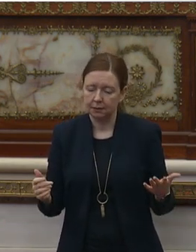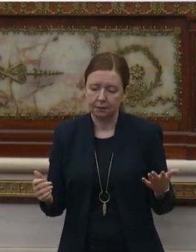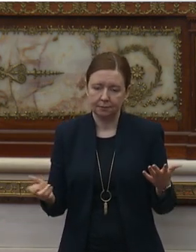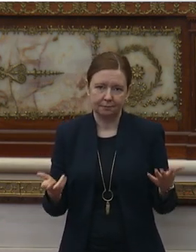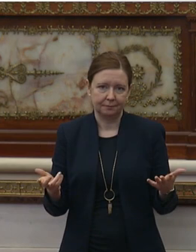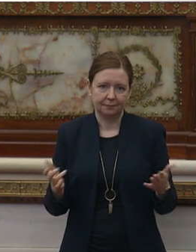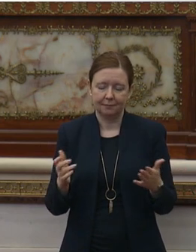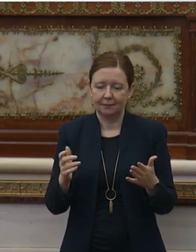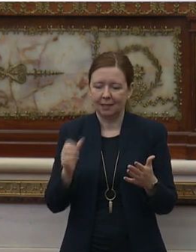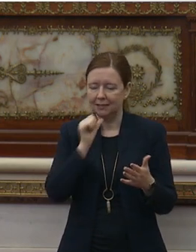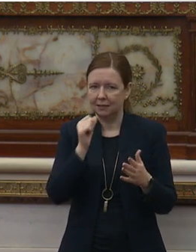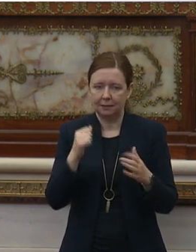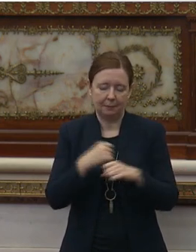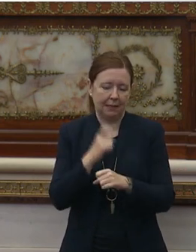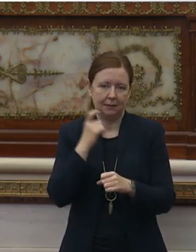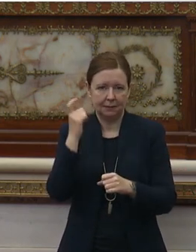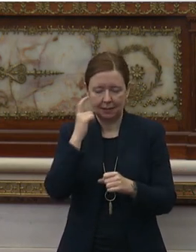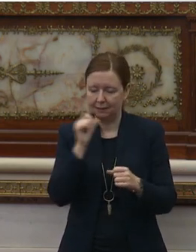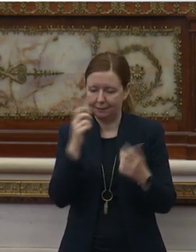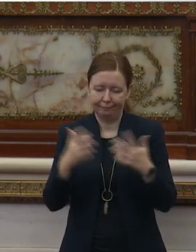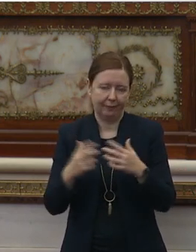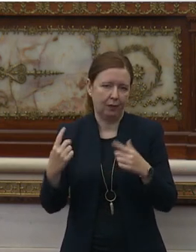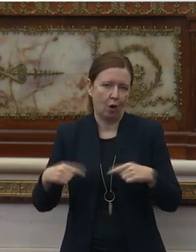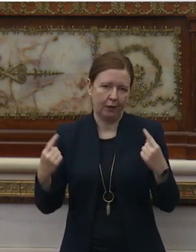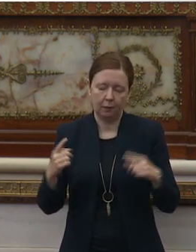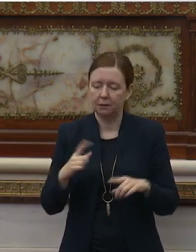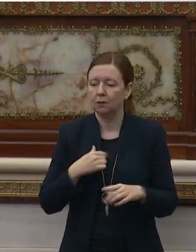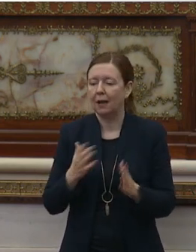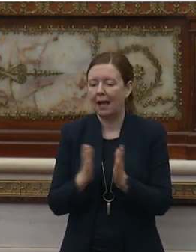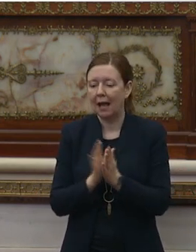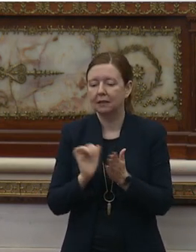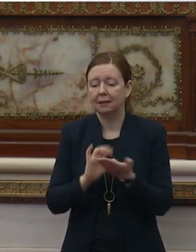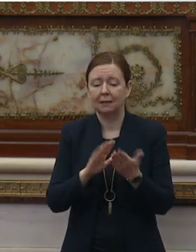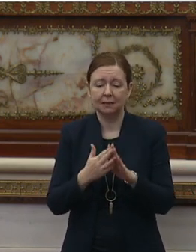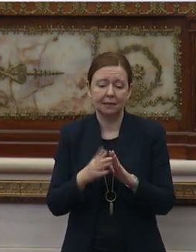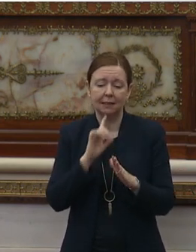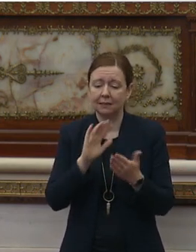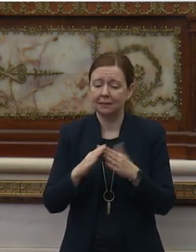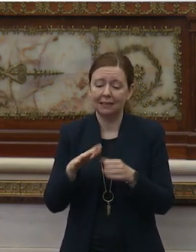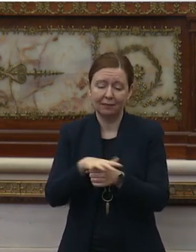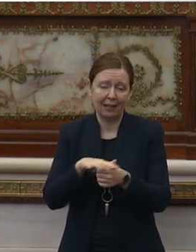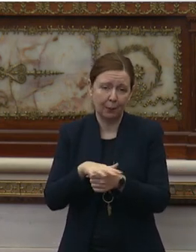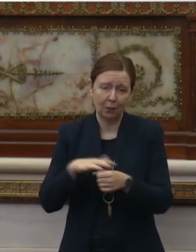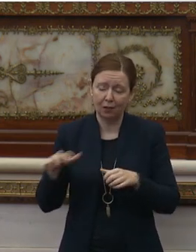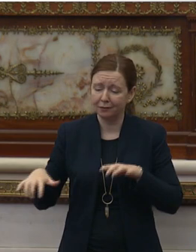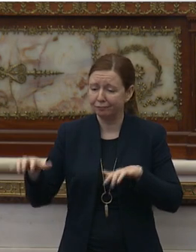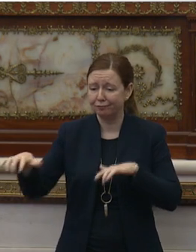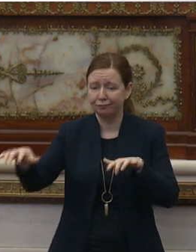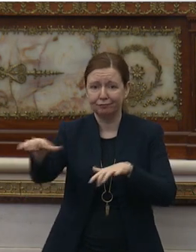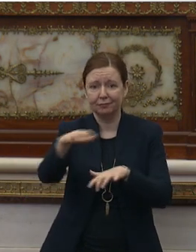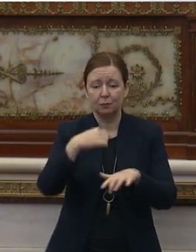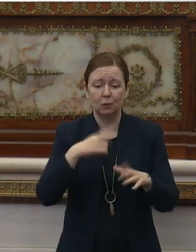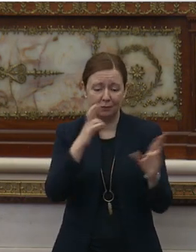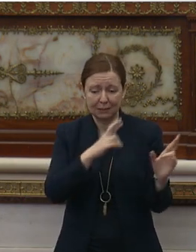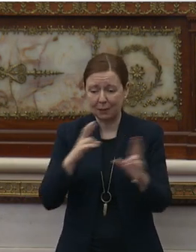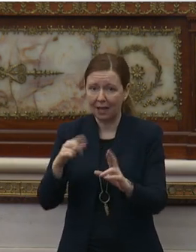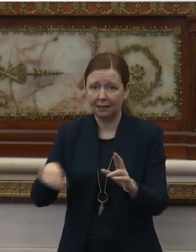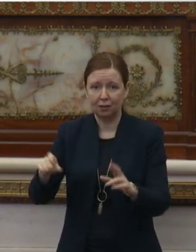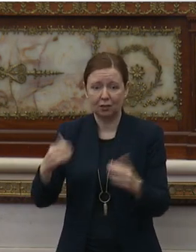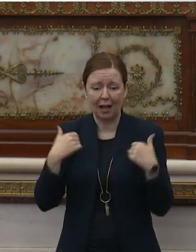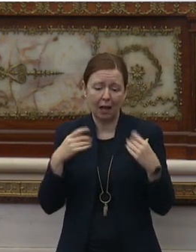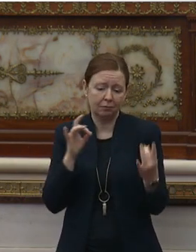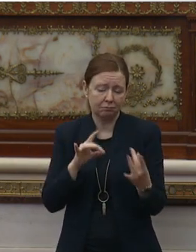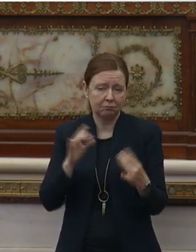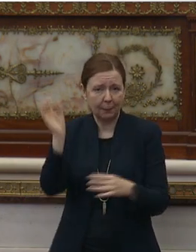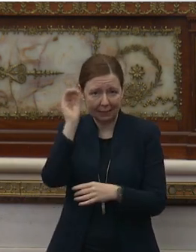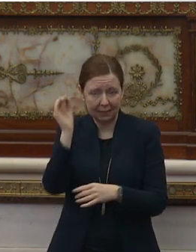the arguments are. So what I'm going to ask is, you know, the city is a city of neighborhoods. We respect them. They should have a voice in the process.